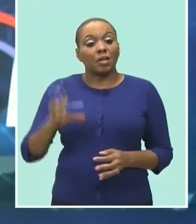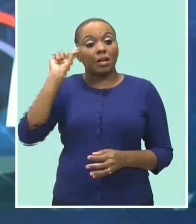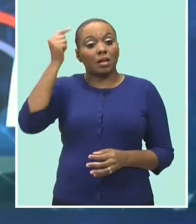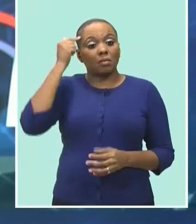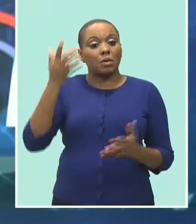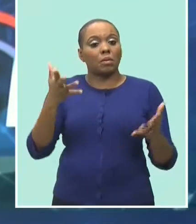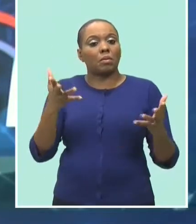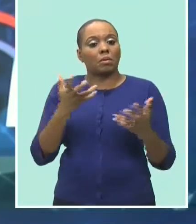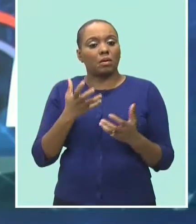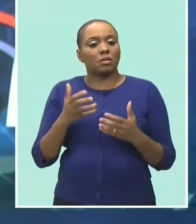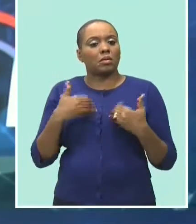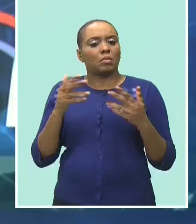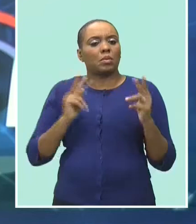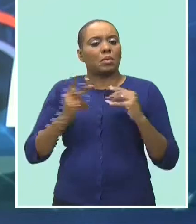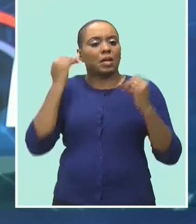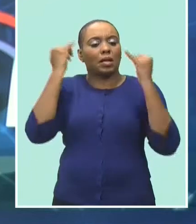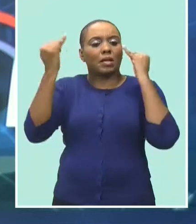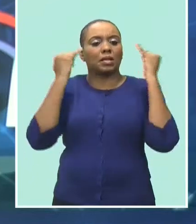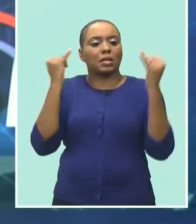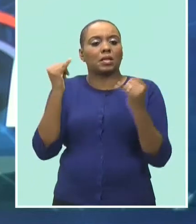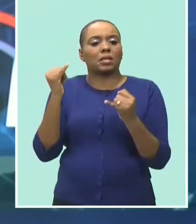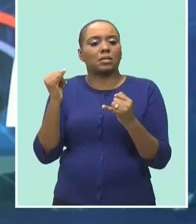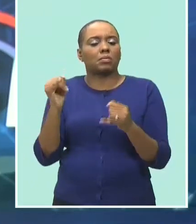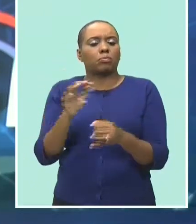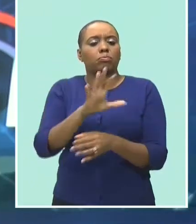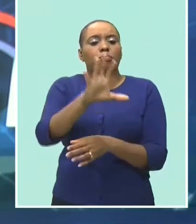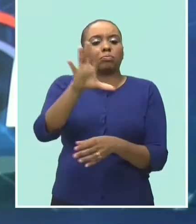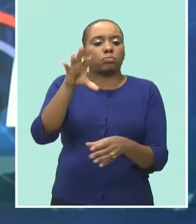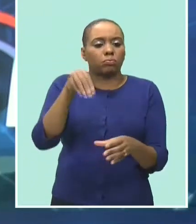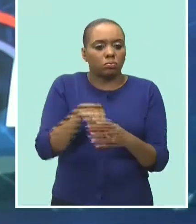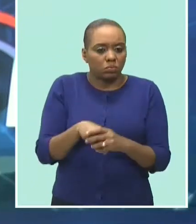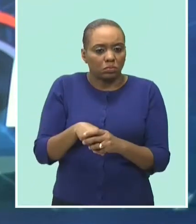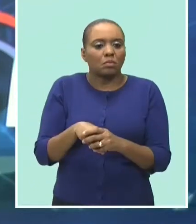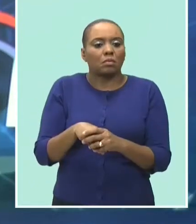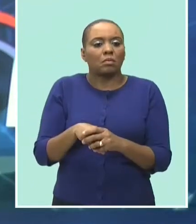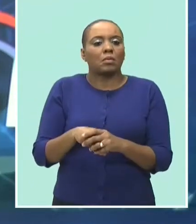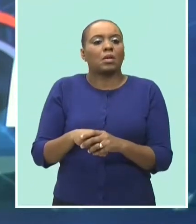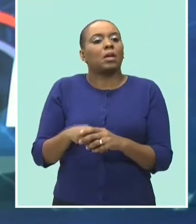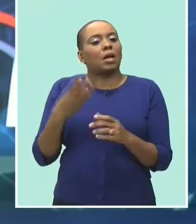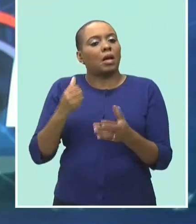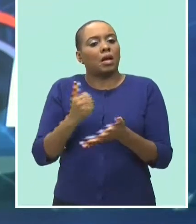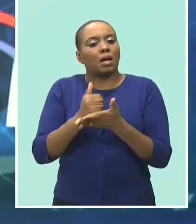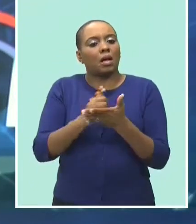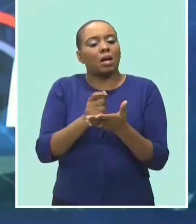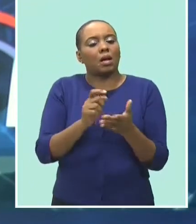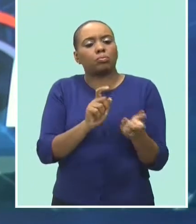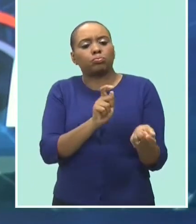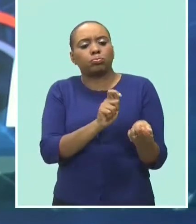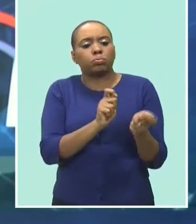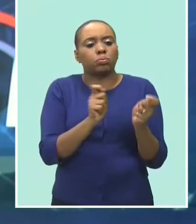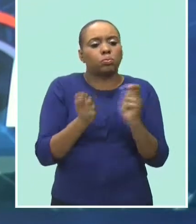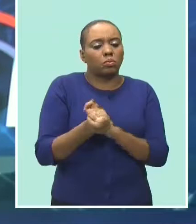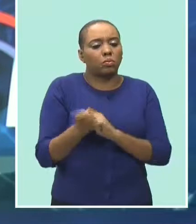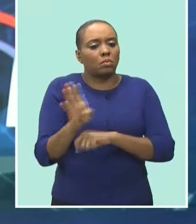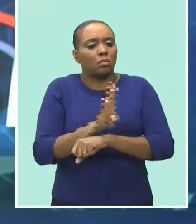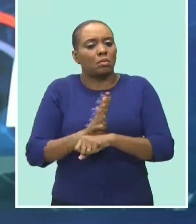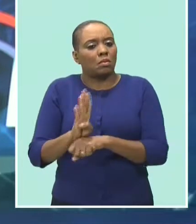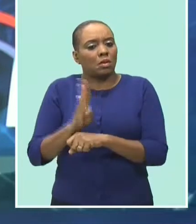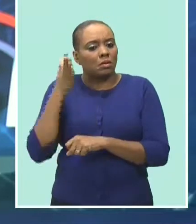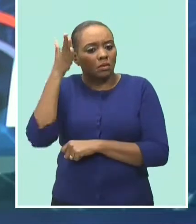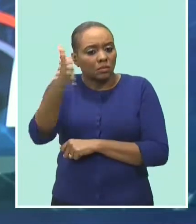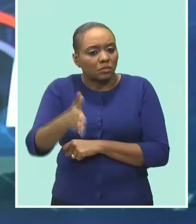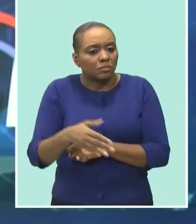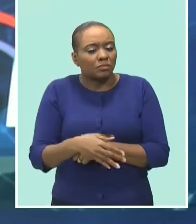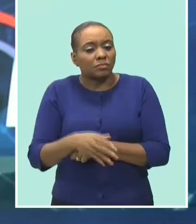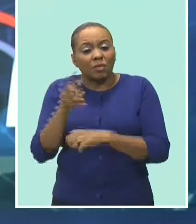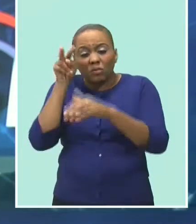Government intends to fully incorporate the ideas of the youth in its development and transformation plans for Barbados going forward. That's the